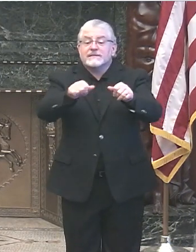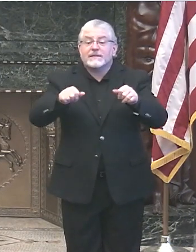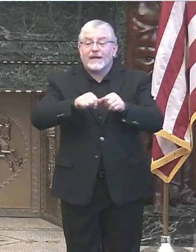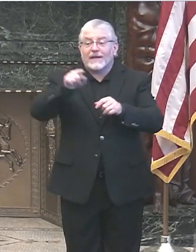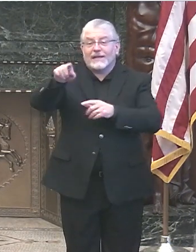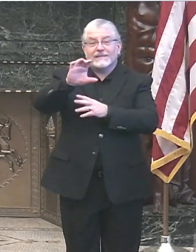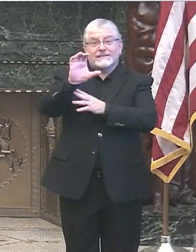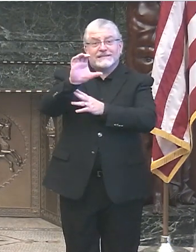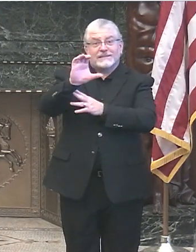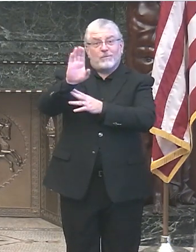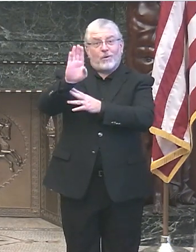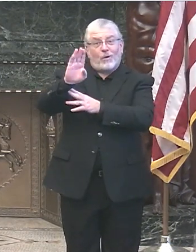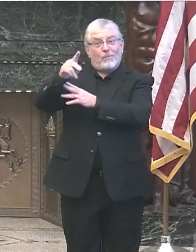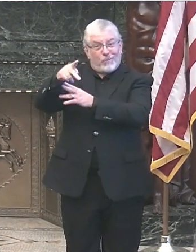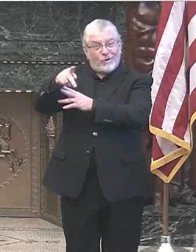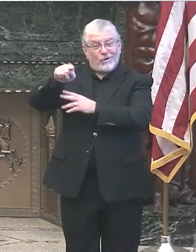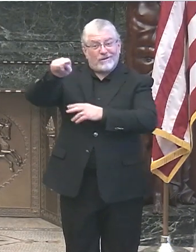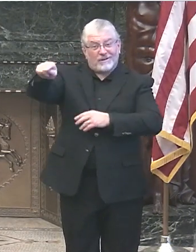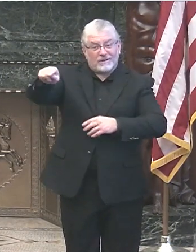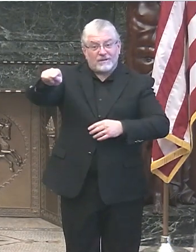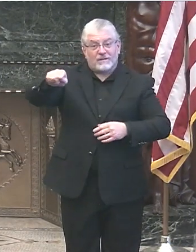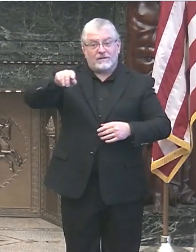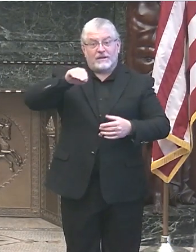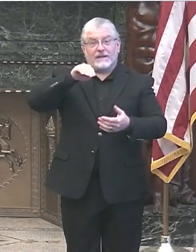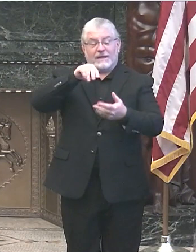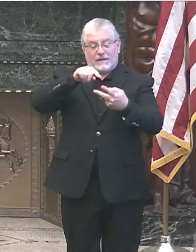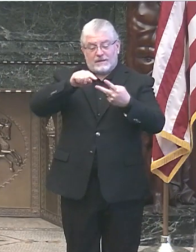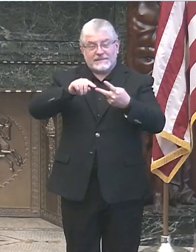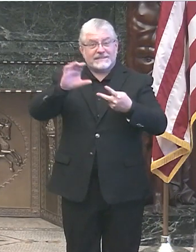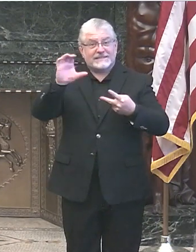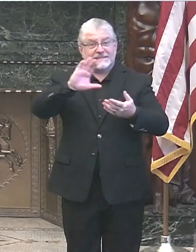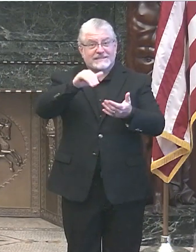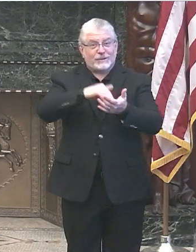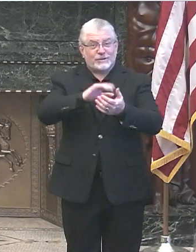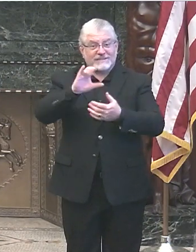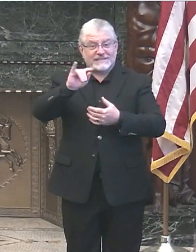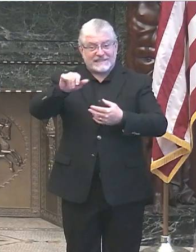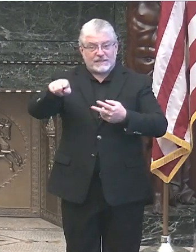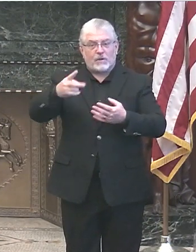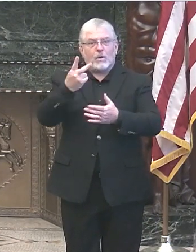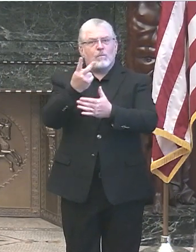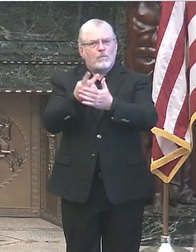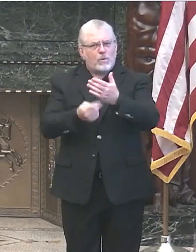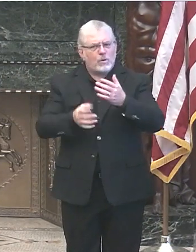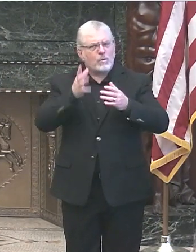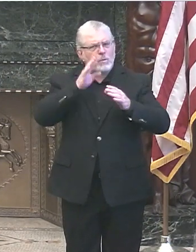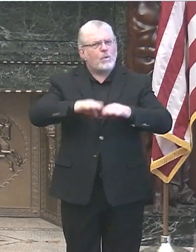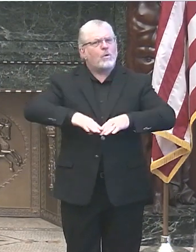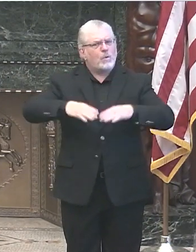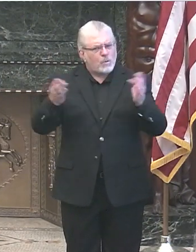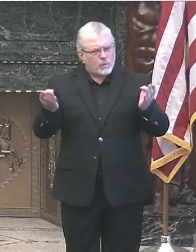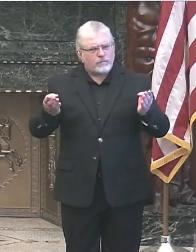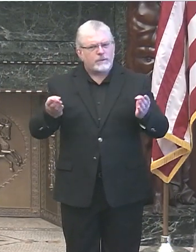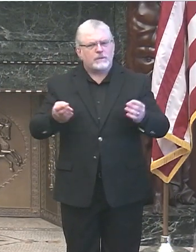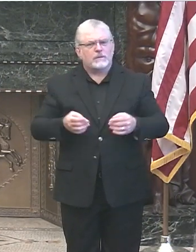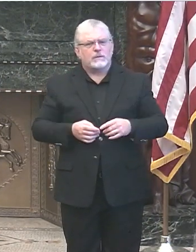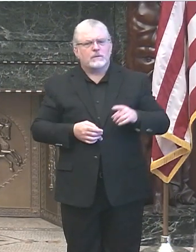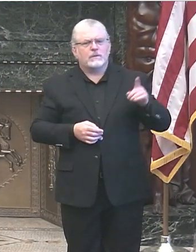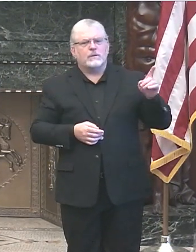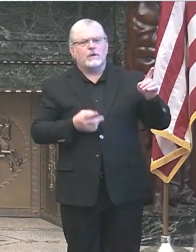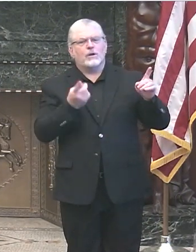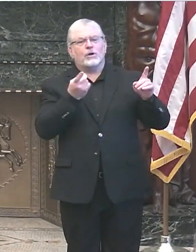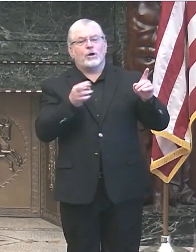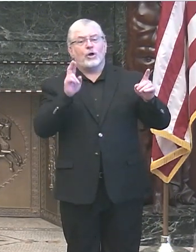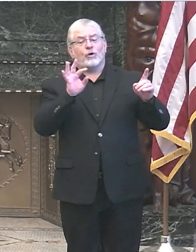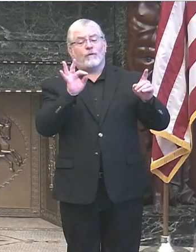COVID-19 testing site in Center City are both open. And Dr. Farley has given his update for the day, so